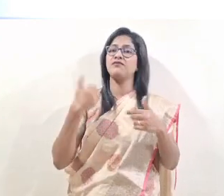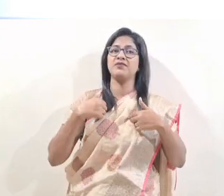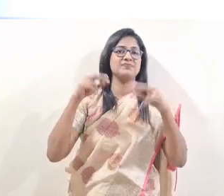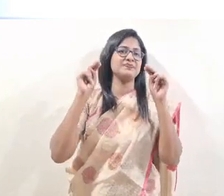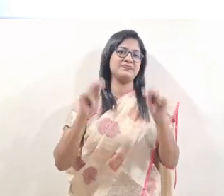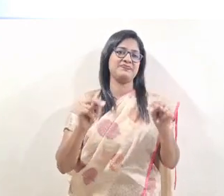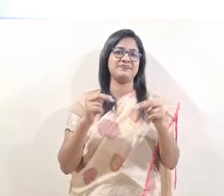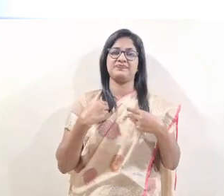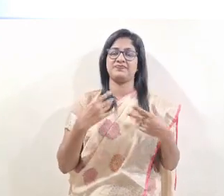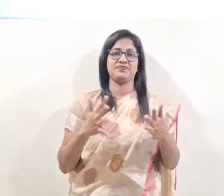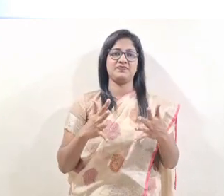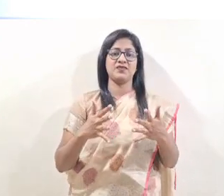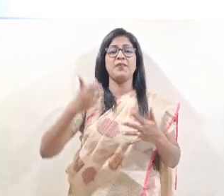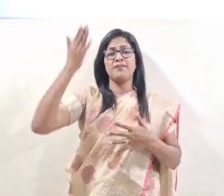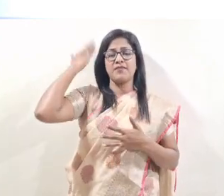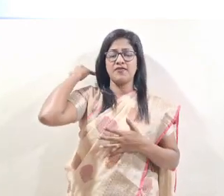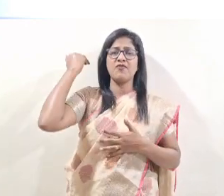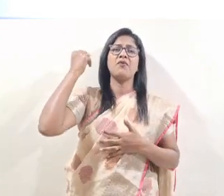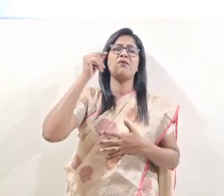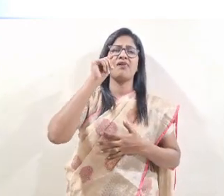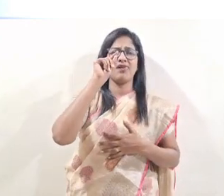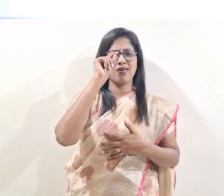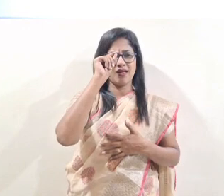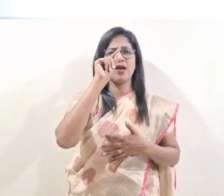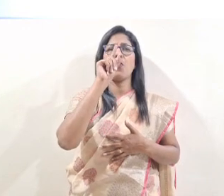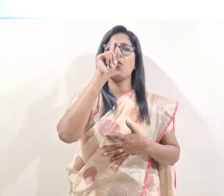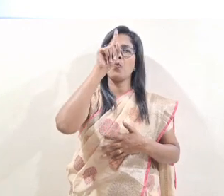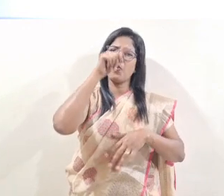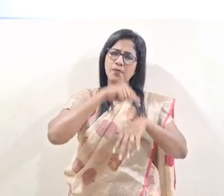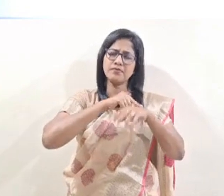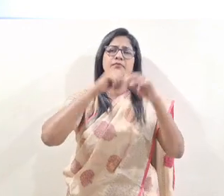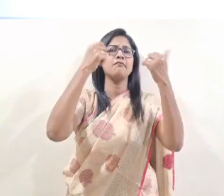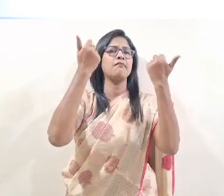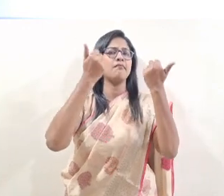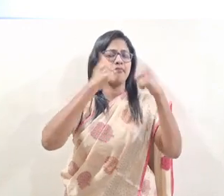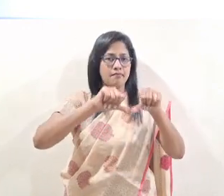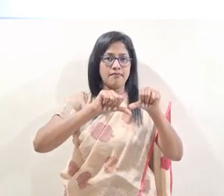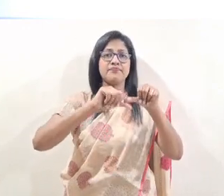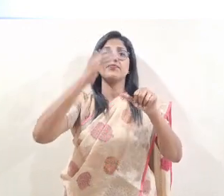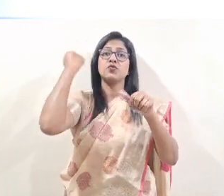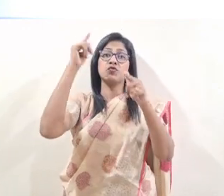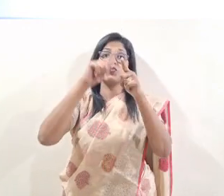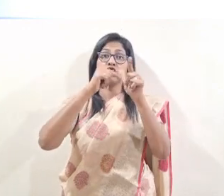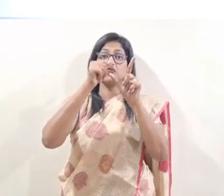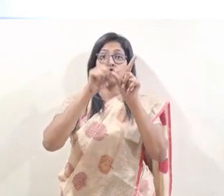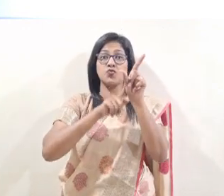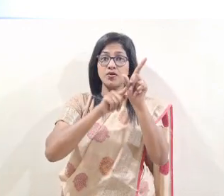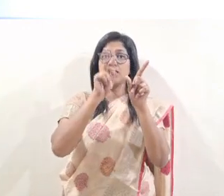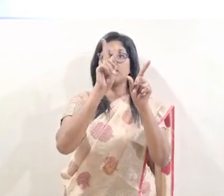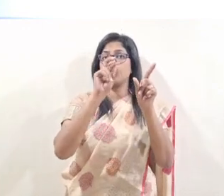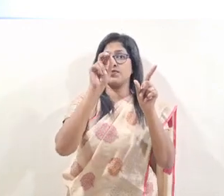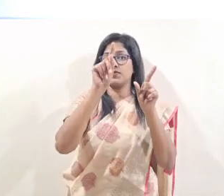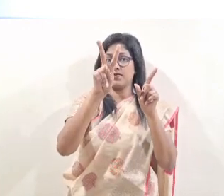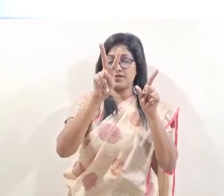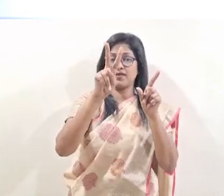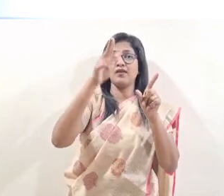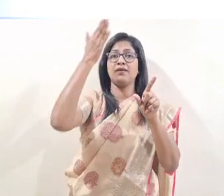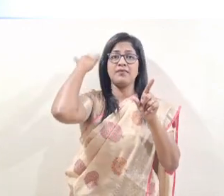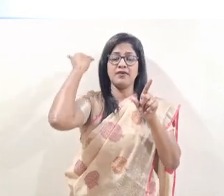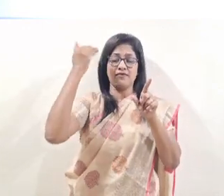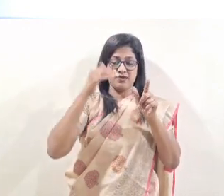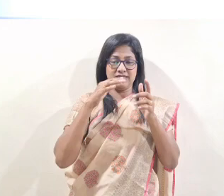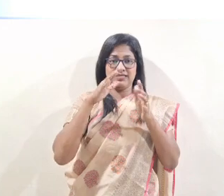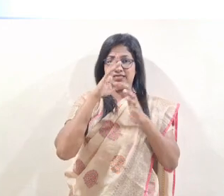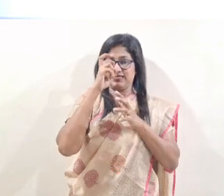it. We had a failure, once in July 2012, and in the